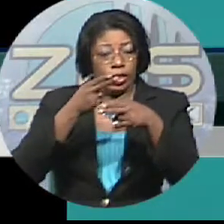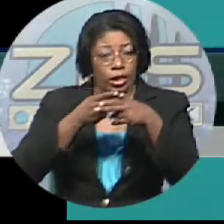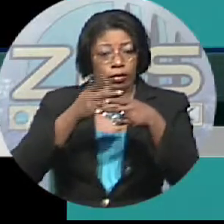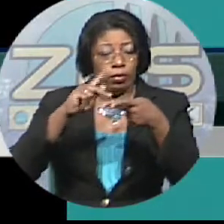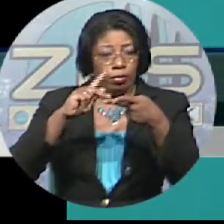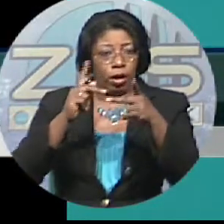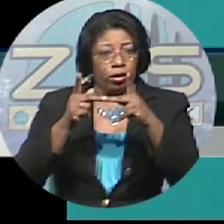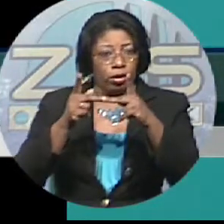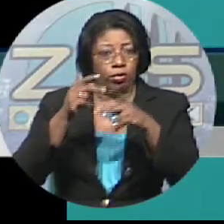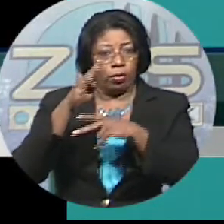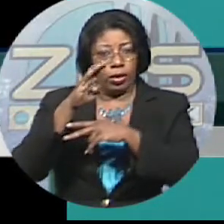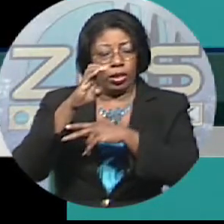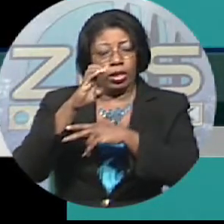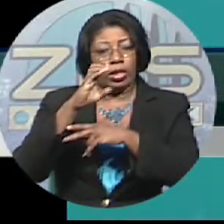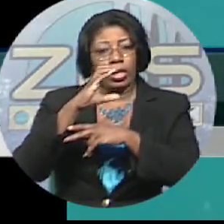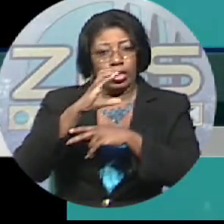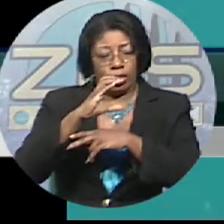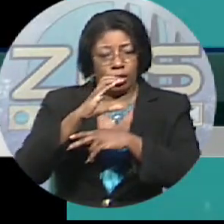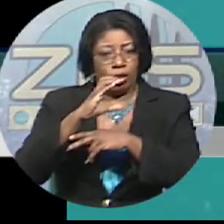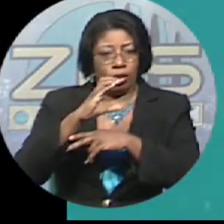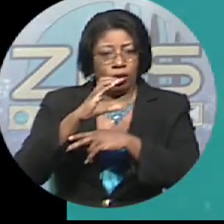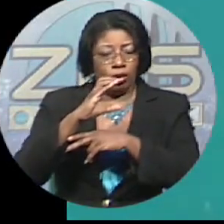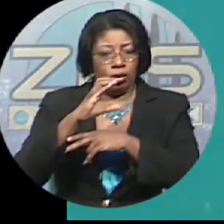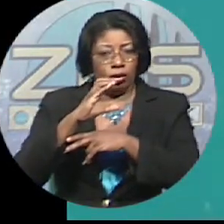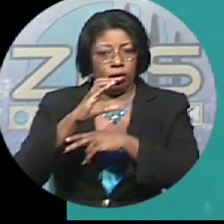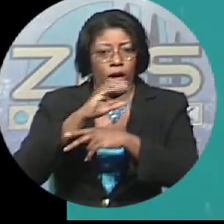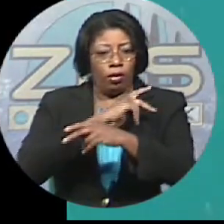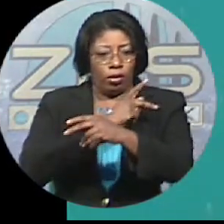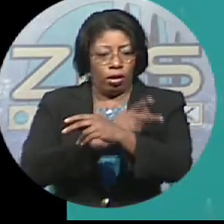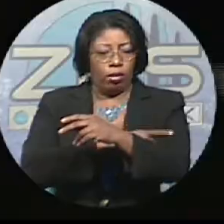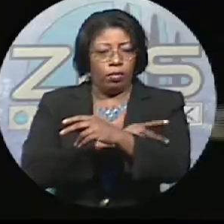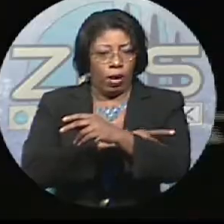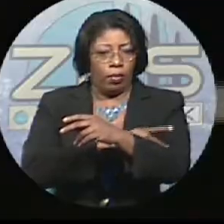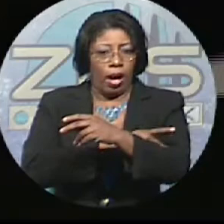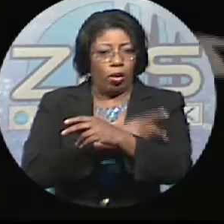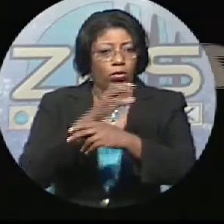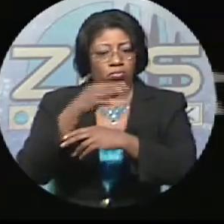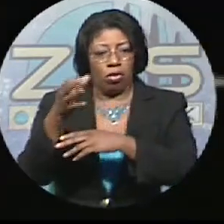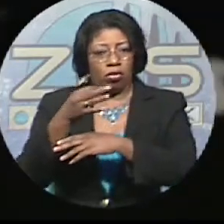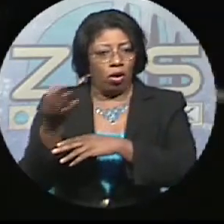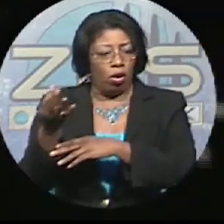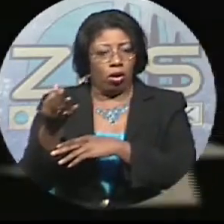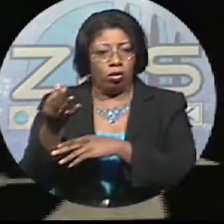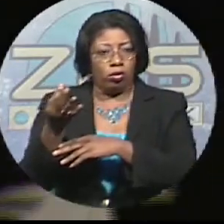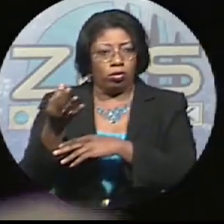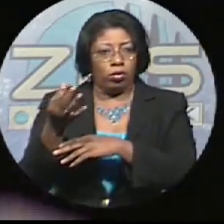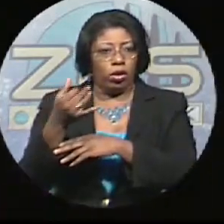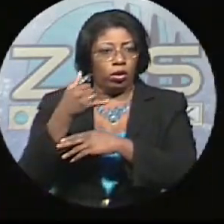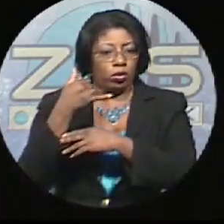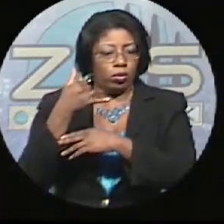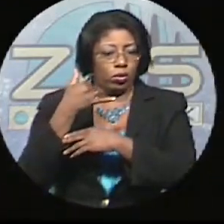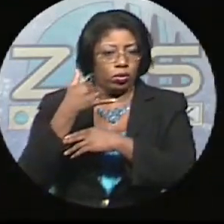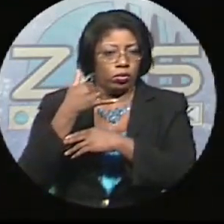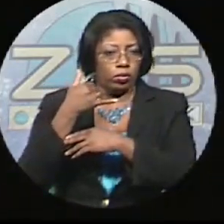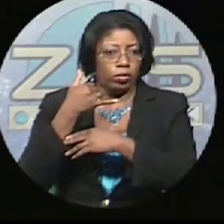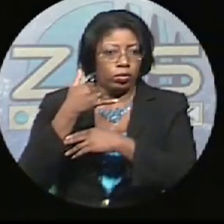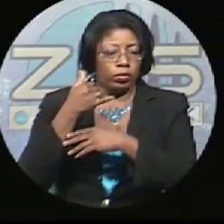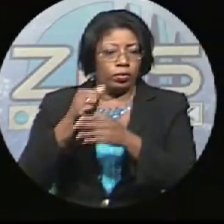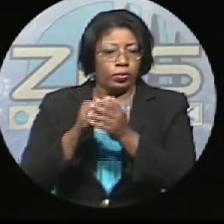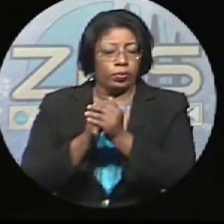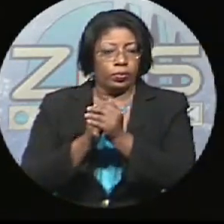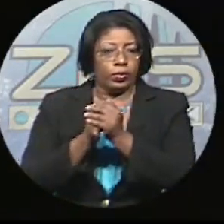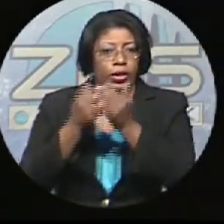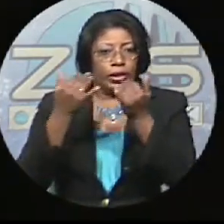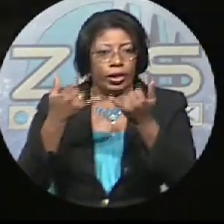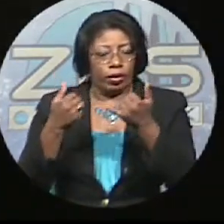for the Bahamas Electricity Corporation. Sporadic power outages have also renewed the call by many for reform within BC, which is